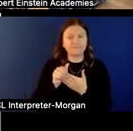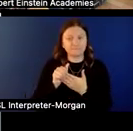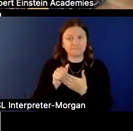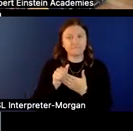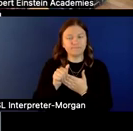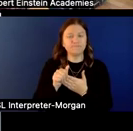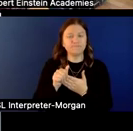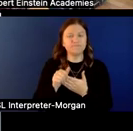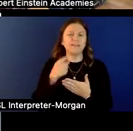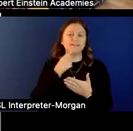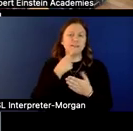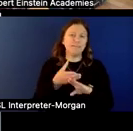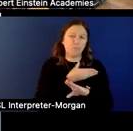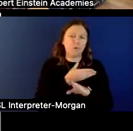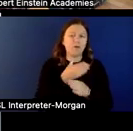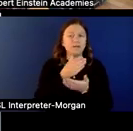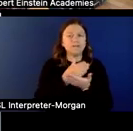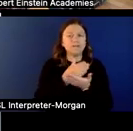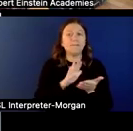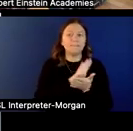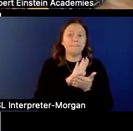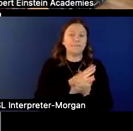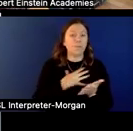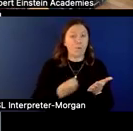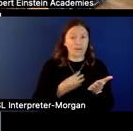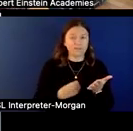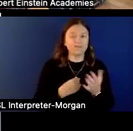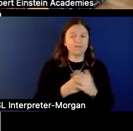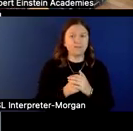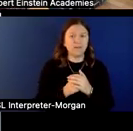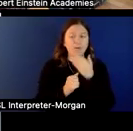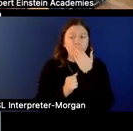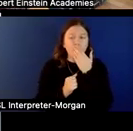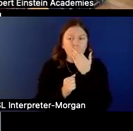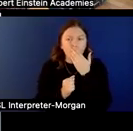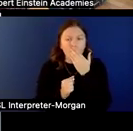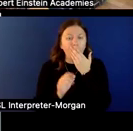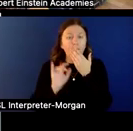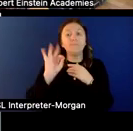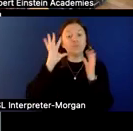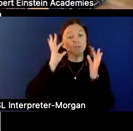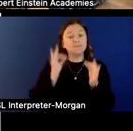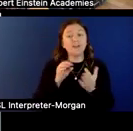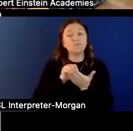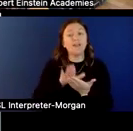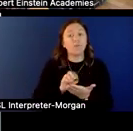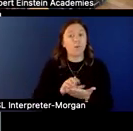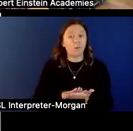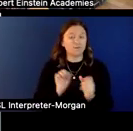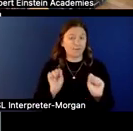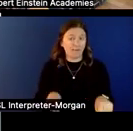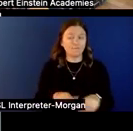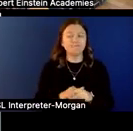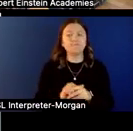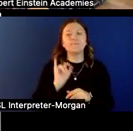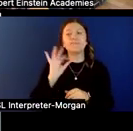there's some pages that are white. That is for you just like to take notes. So if you want to put on the front